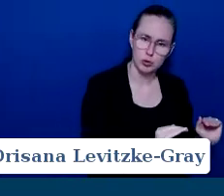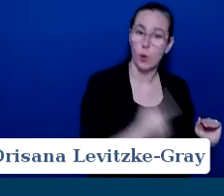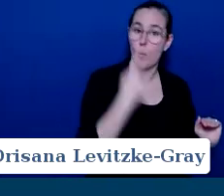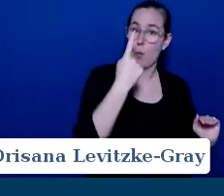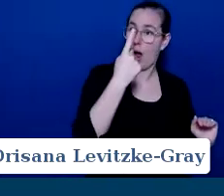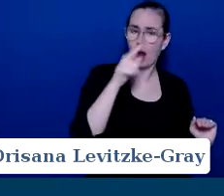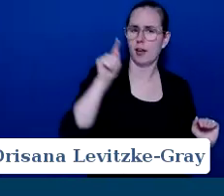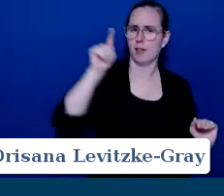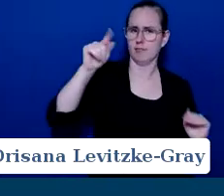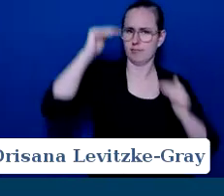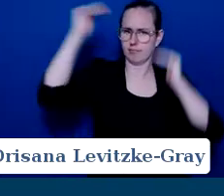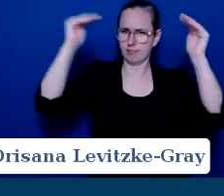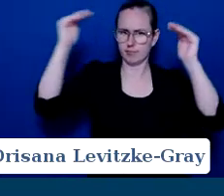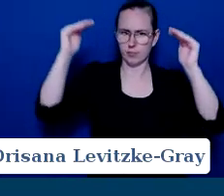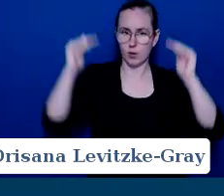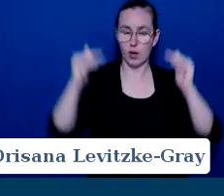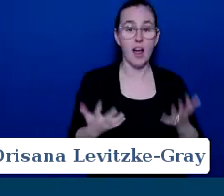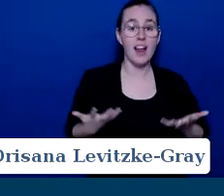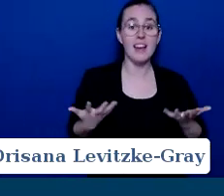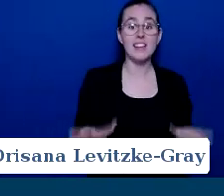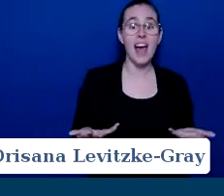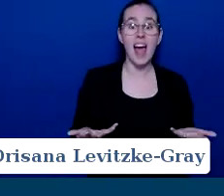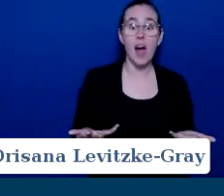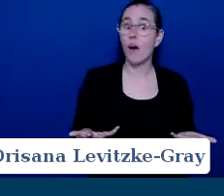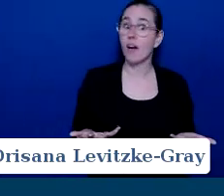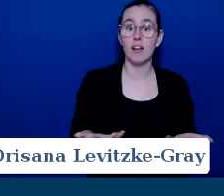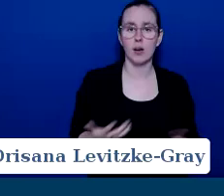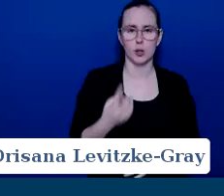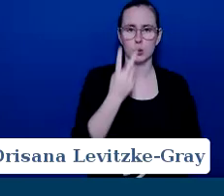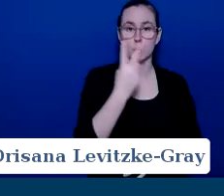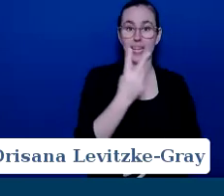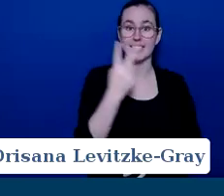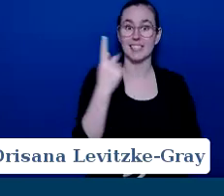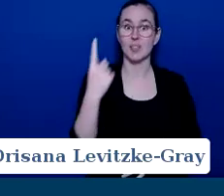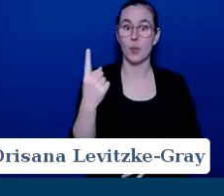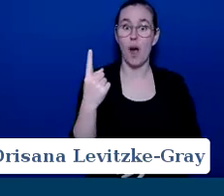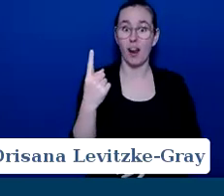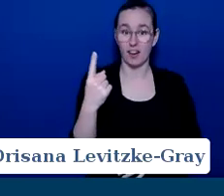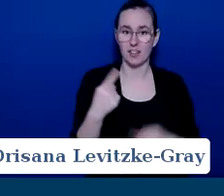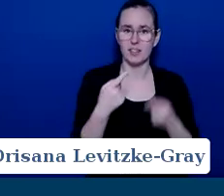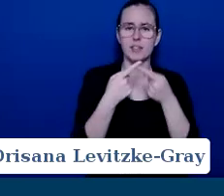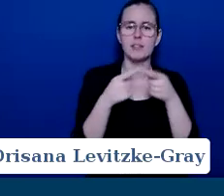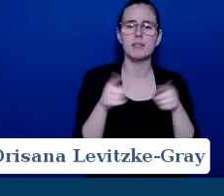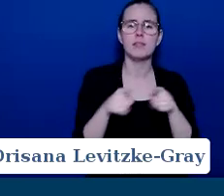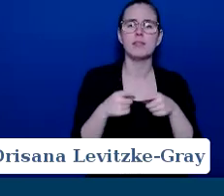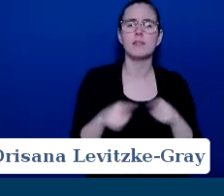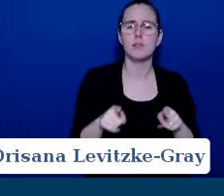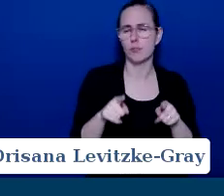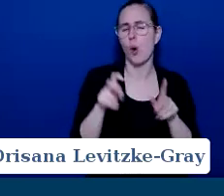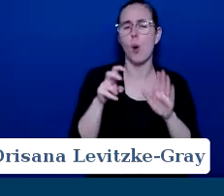21 focused protocols, but those are age and gender specific protocols.